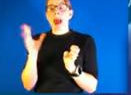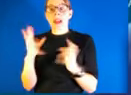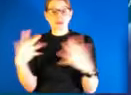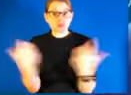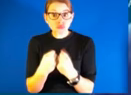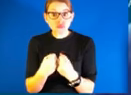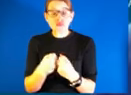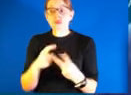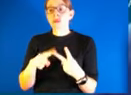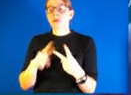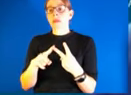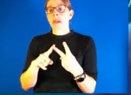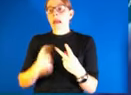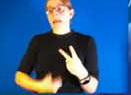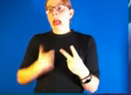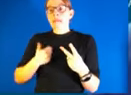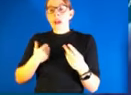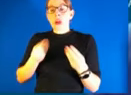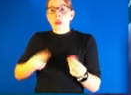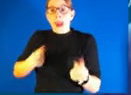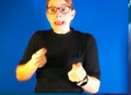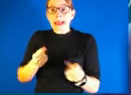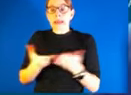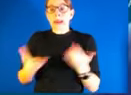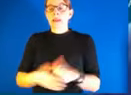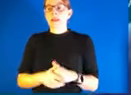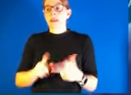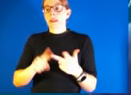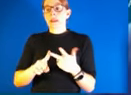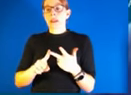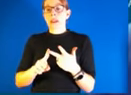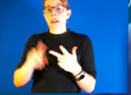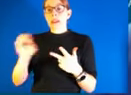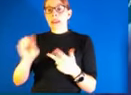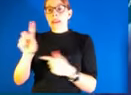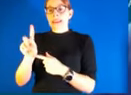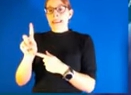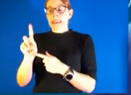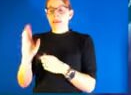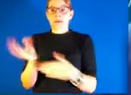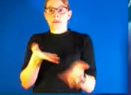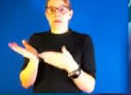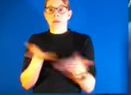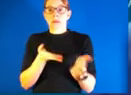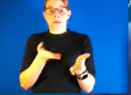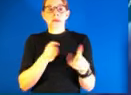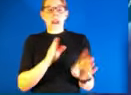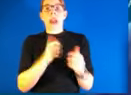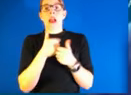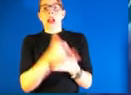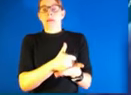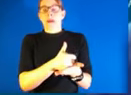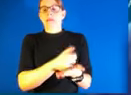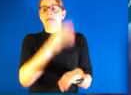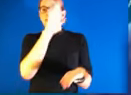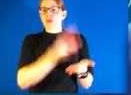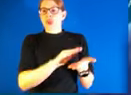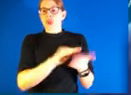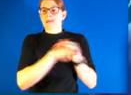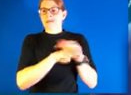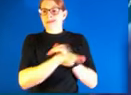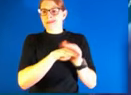accidents, life-threatening things, and trying to offload the EDs of unnecessary mild illness. So we're working